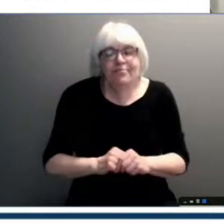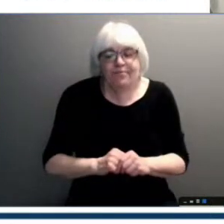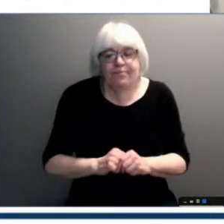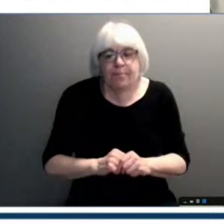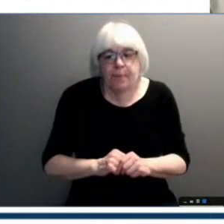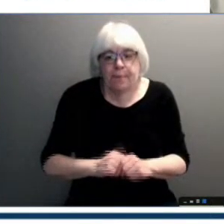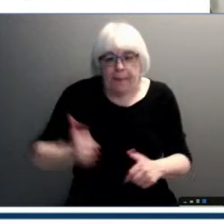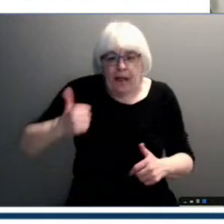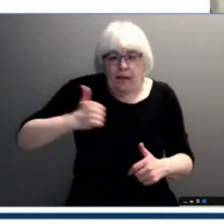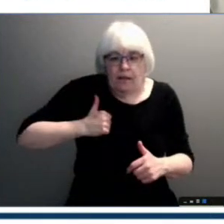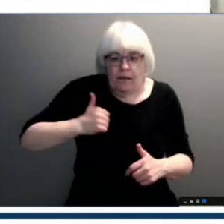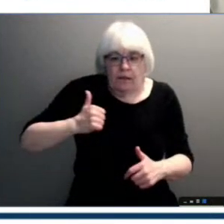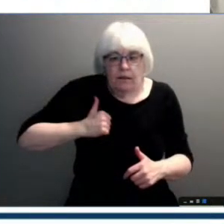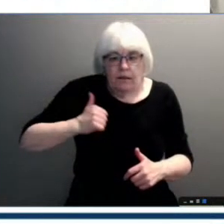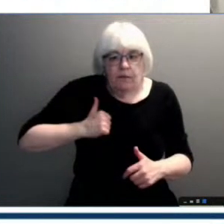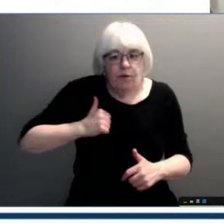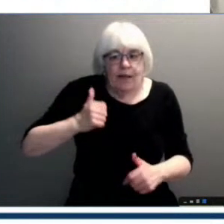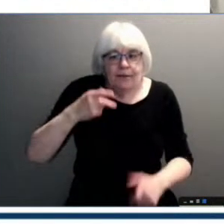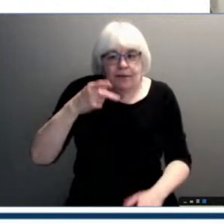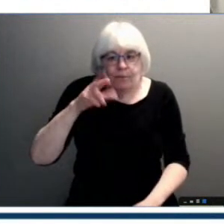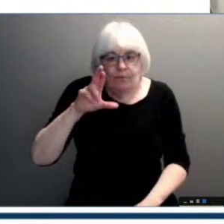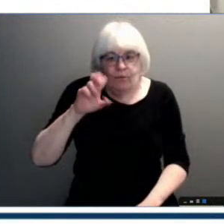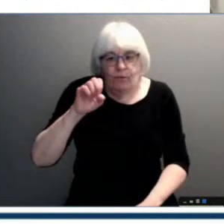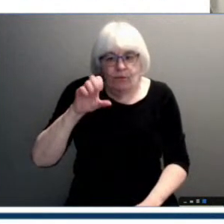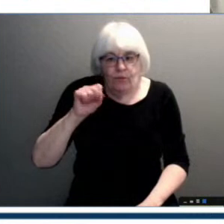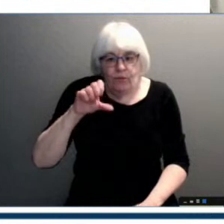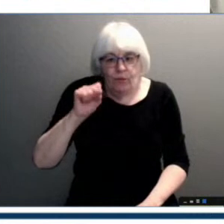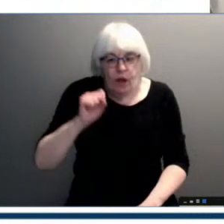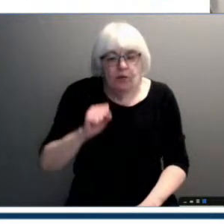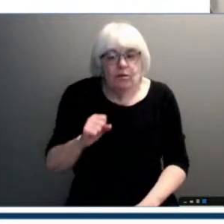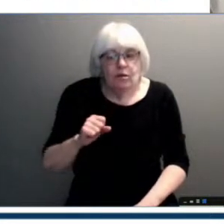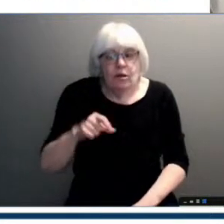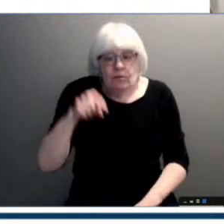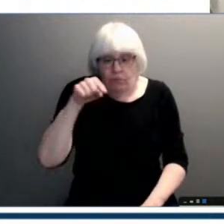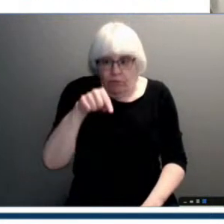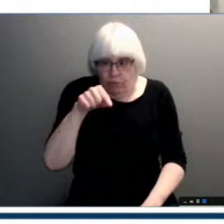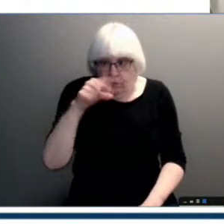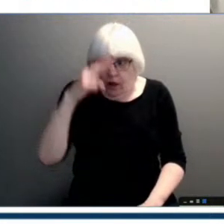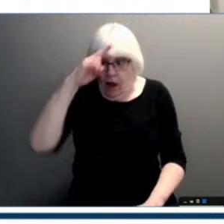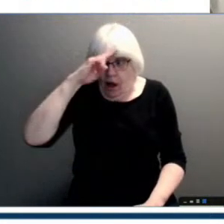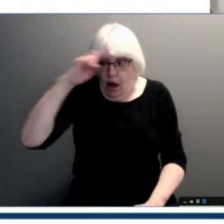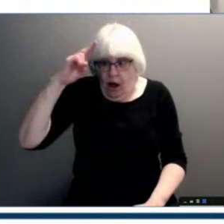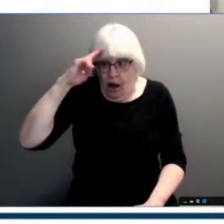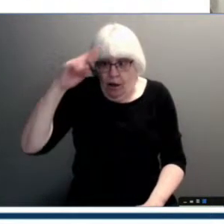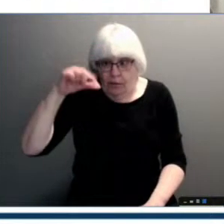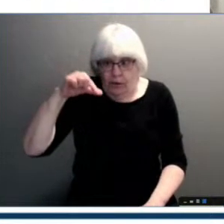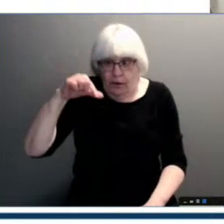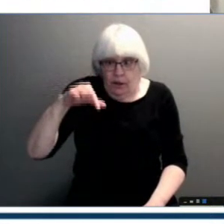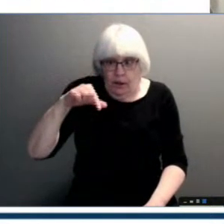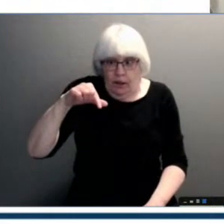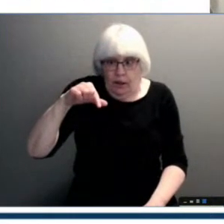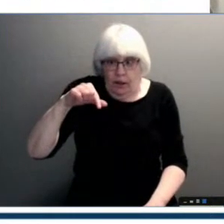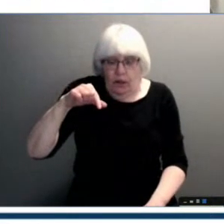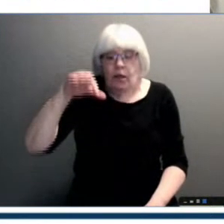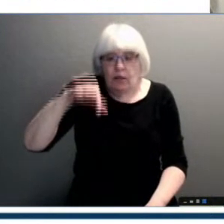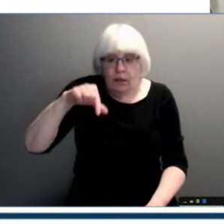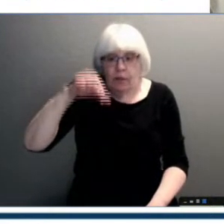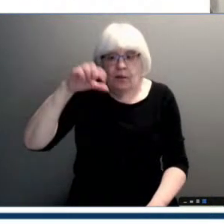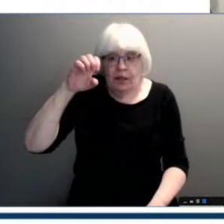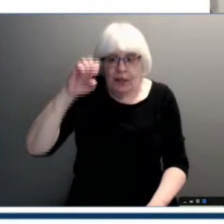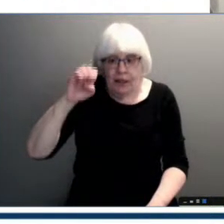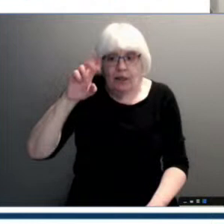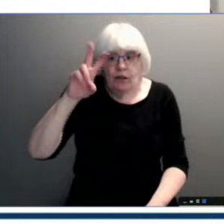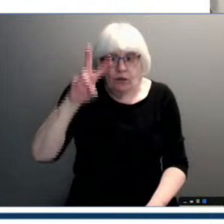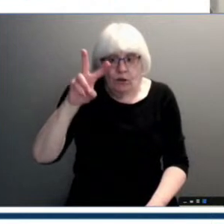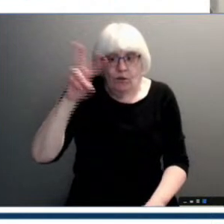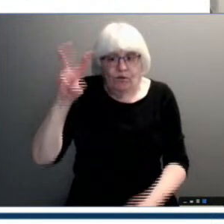II Hospital is moving back some of the non-urgent surgeries because of staff who may have been exposed to